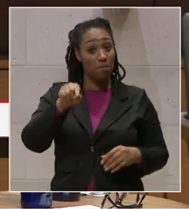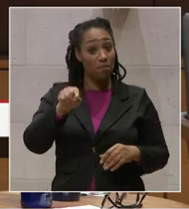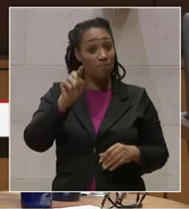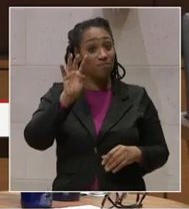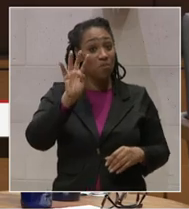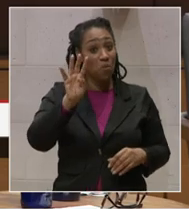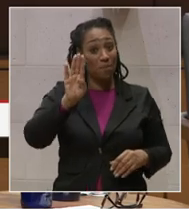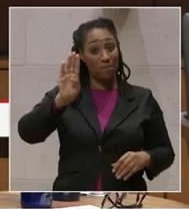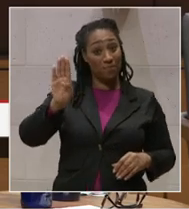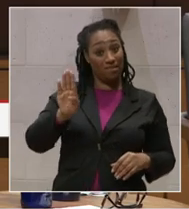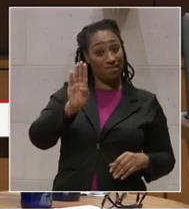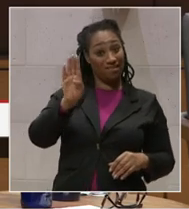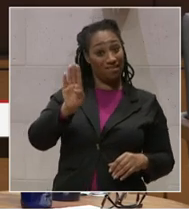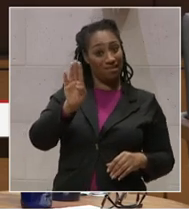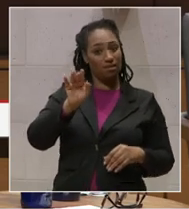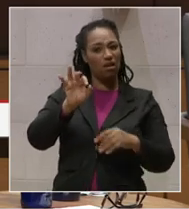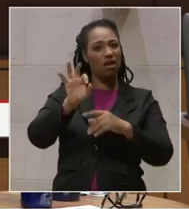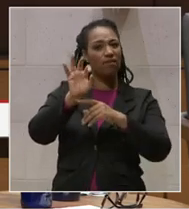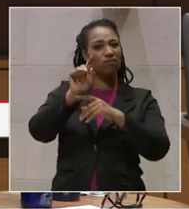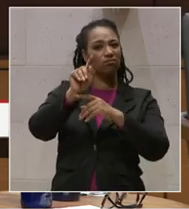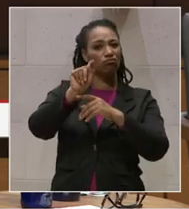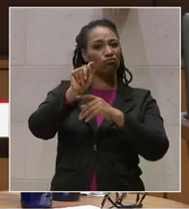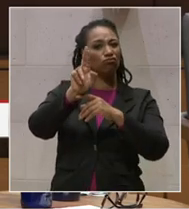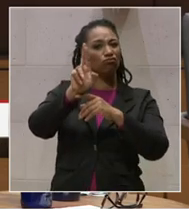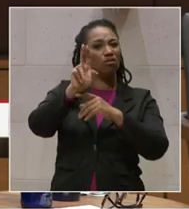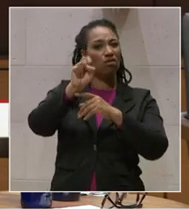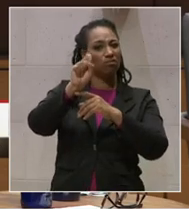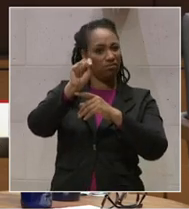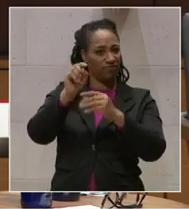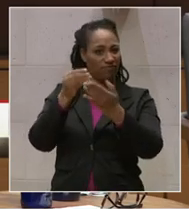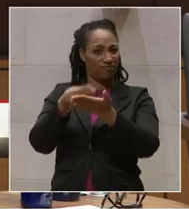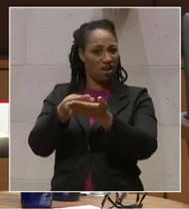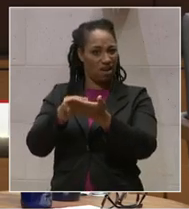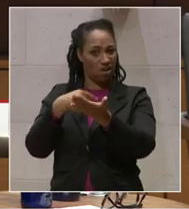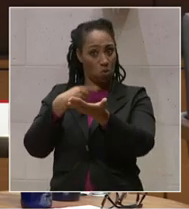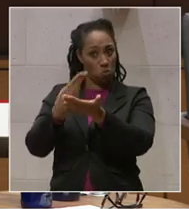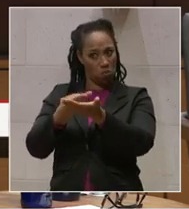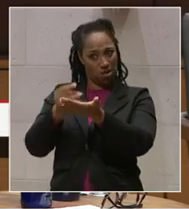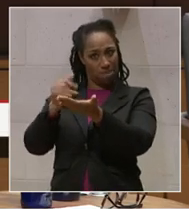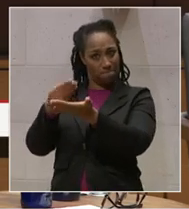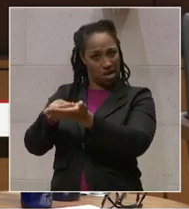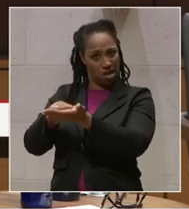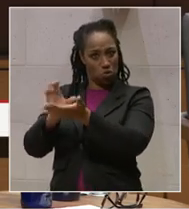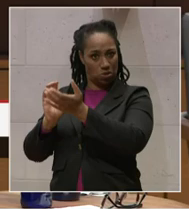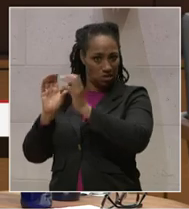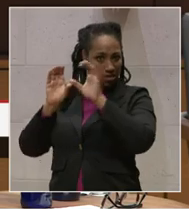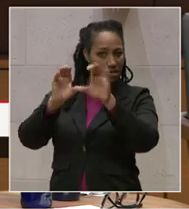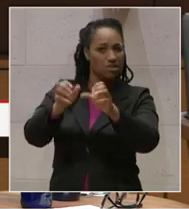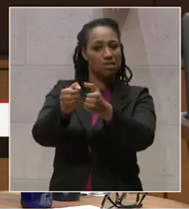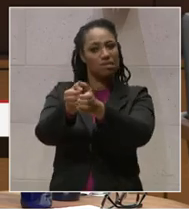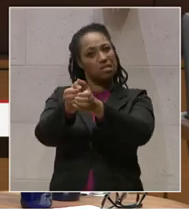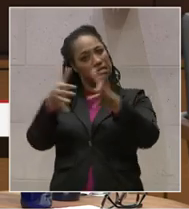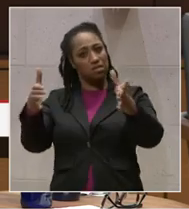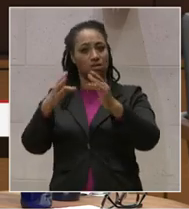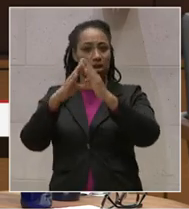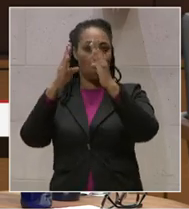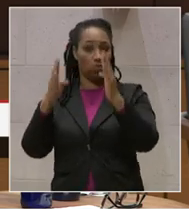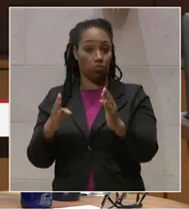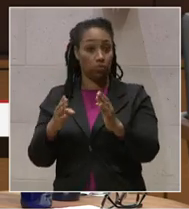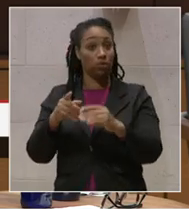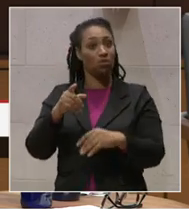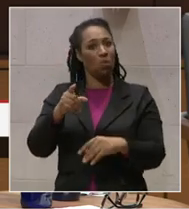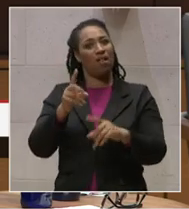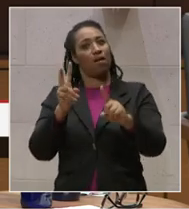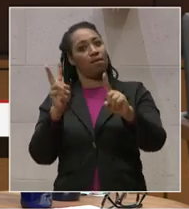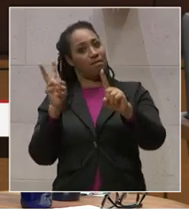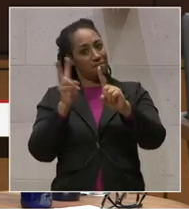And we steered a lot of those resources and made sure that they were going to the goals that we had at those sub-area